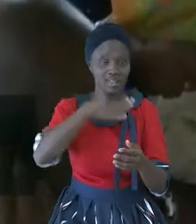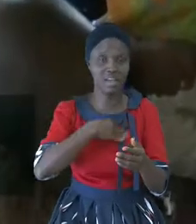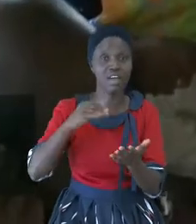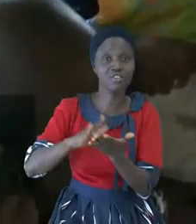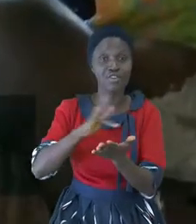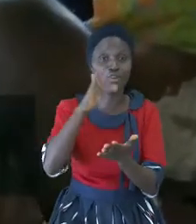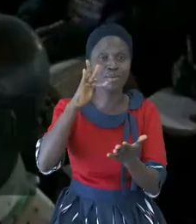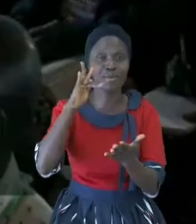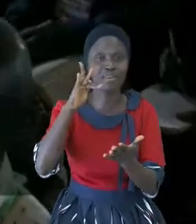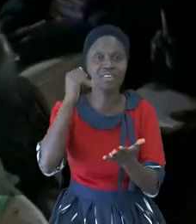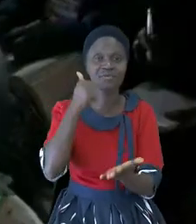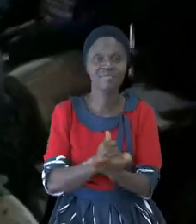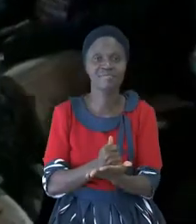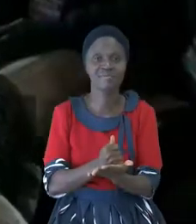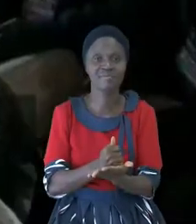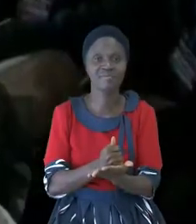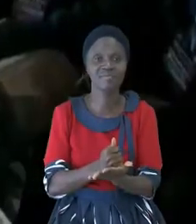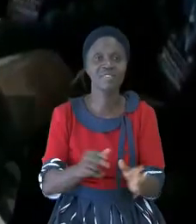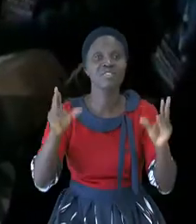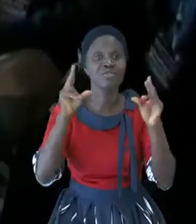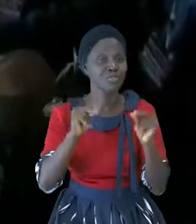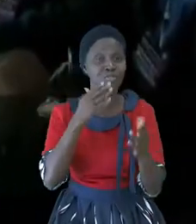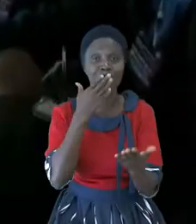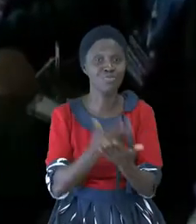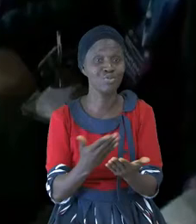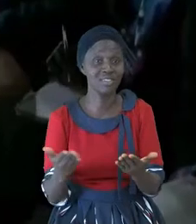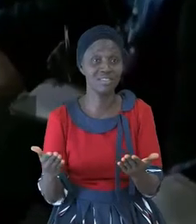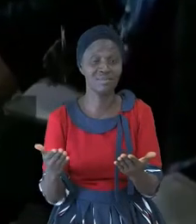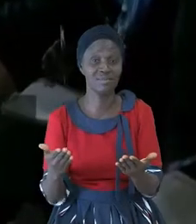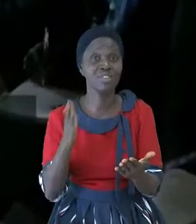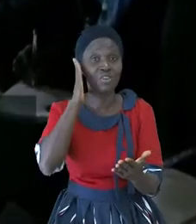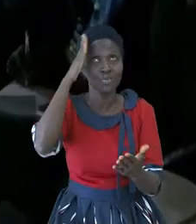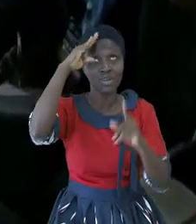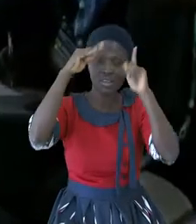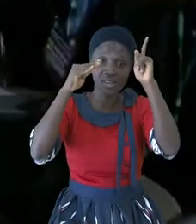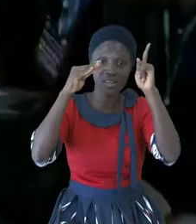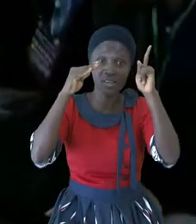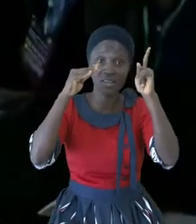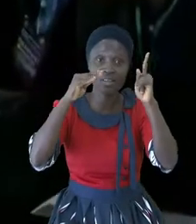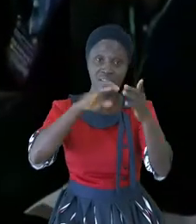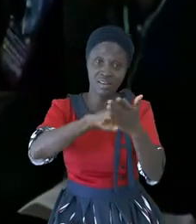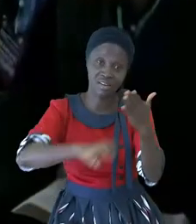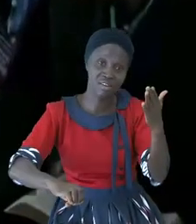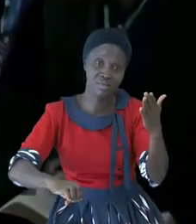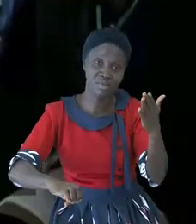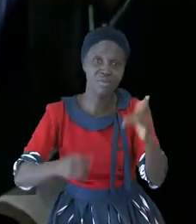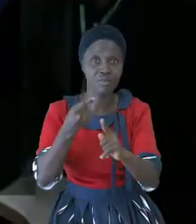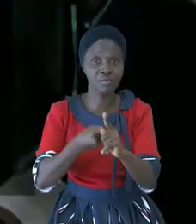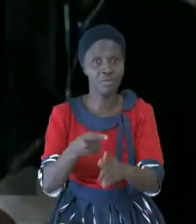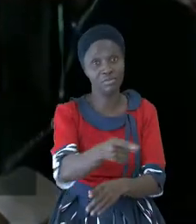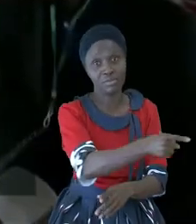Amen. No good thing will he withhold from